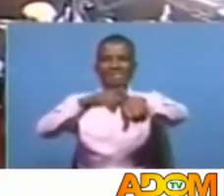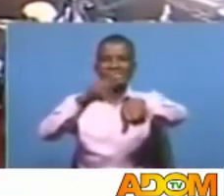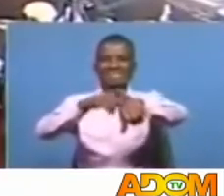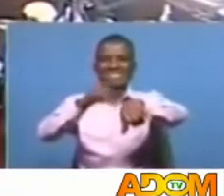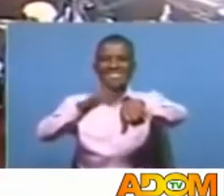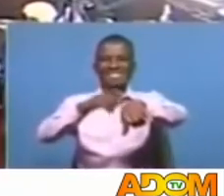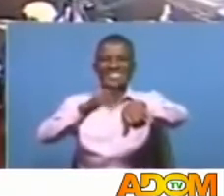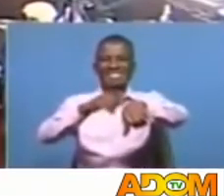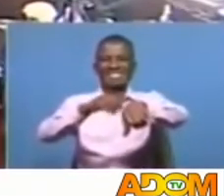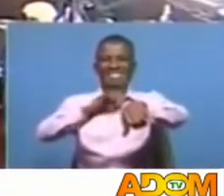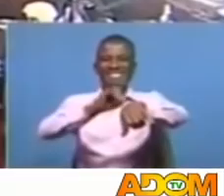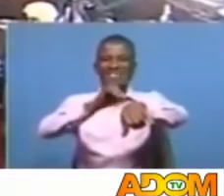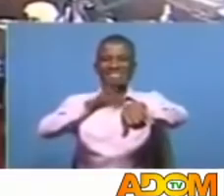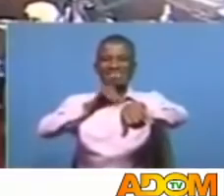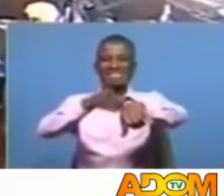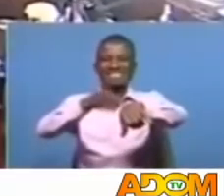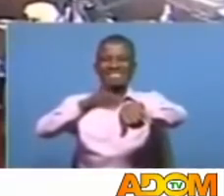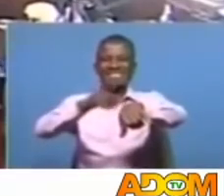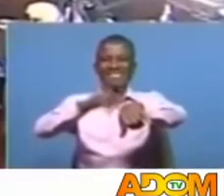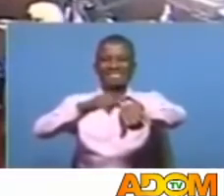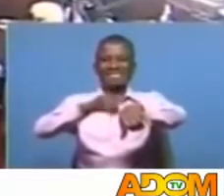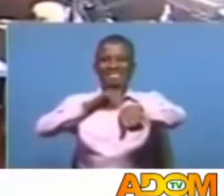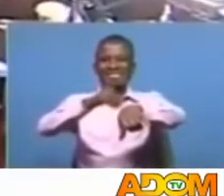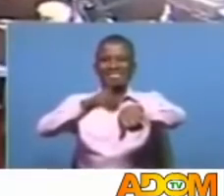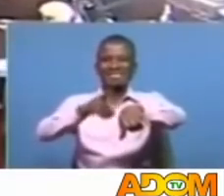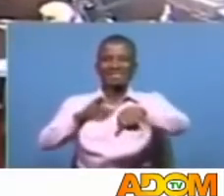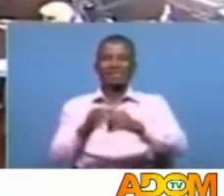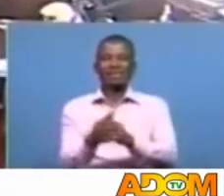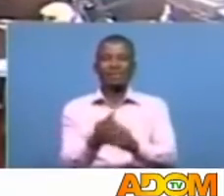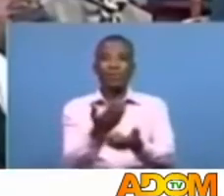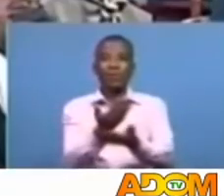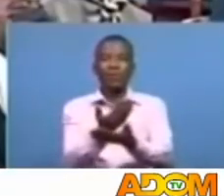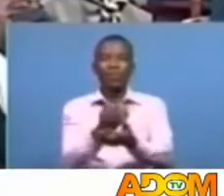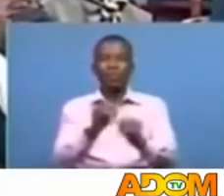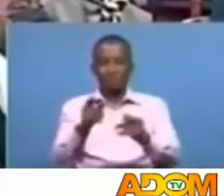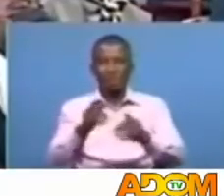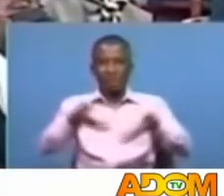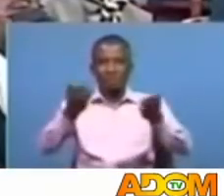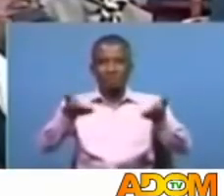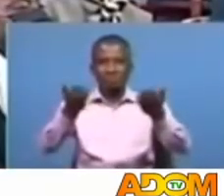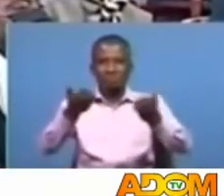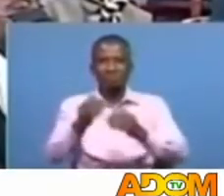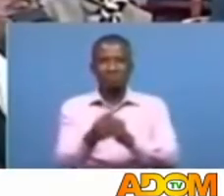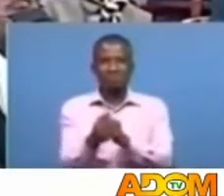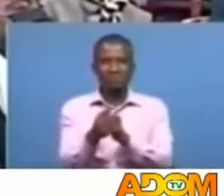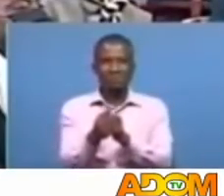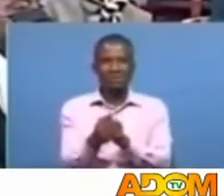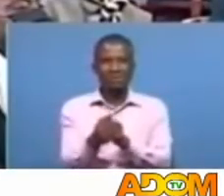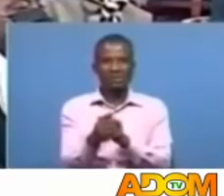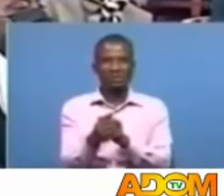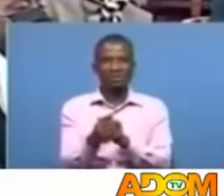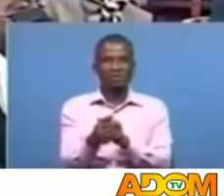finish in a minute, because I'm okay. In the middle of a sentence. Is that allowed? Okay. As Akwa